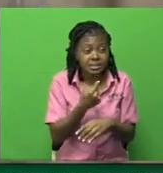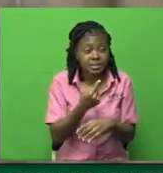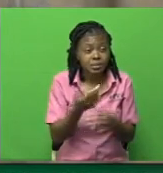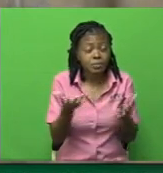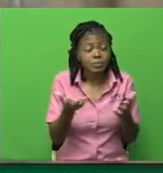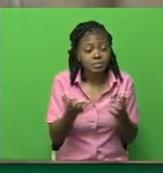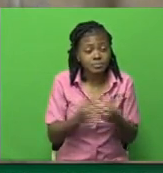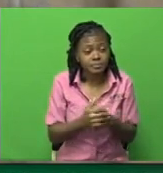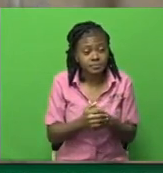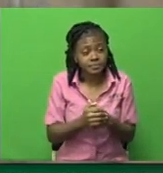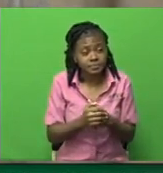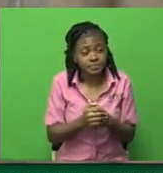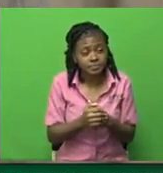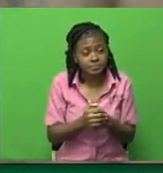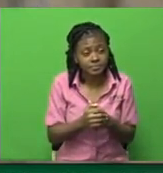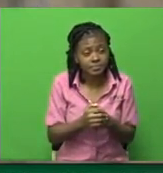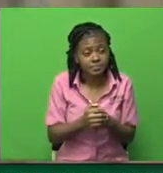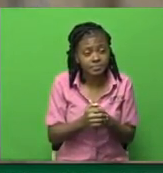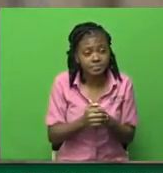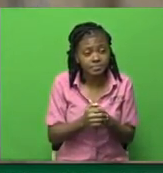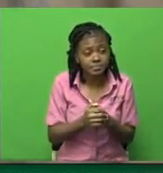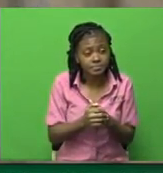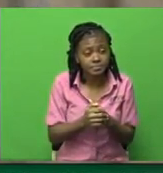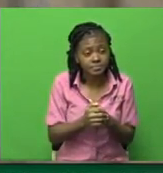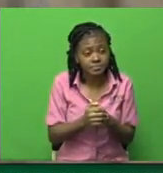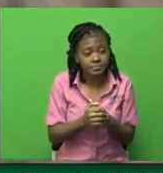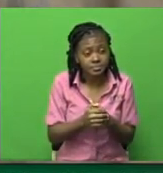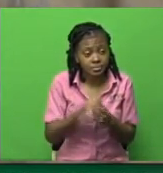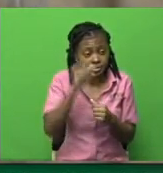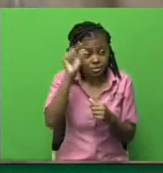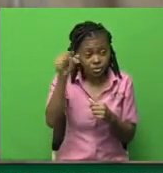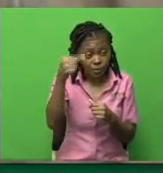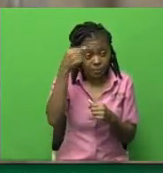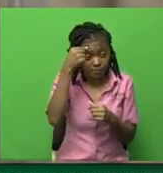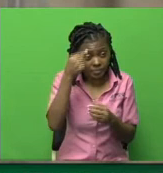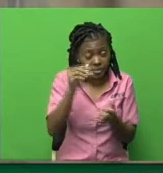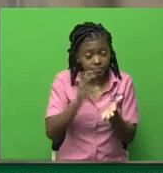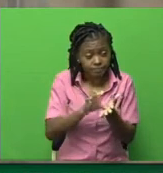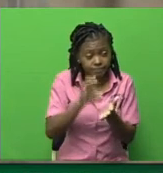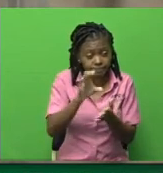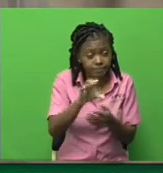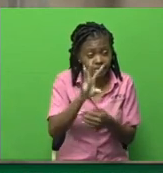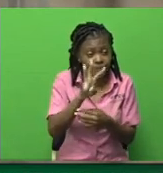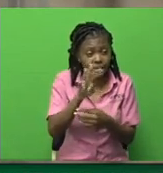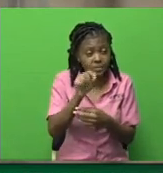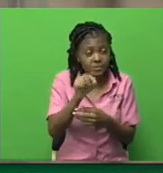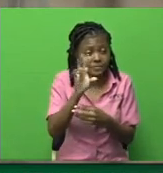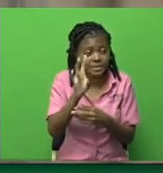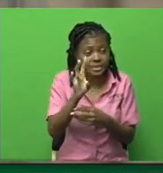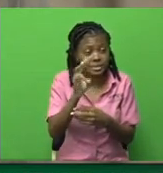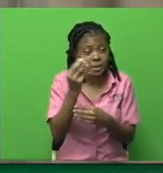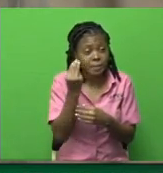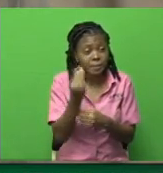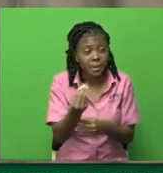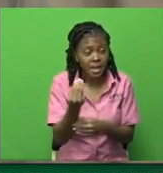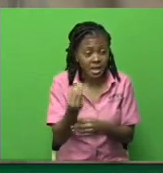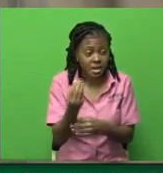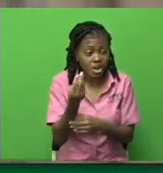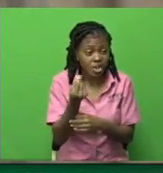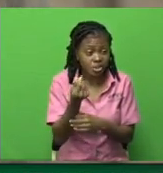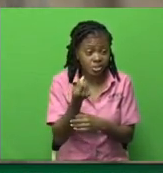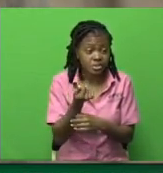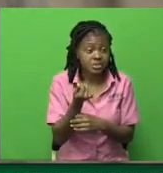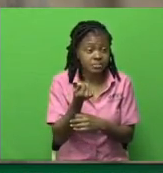that government had allocated 4.7 million dollars to rebates for both